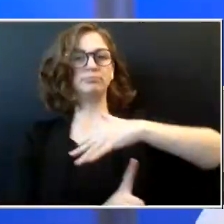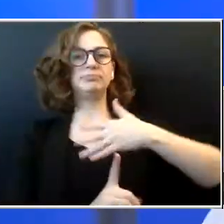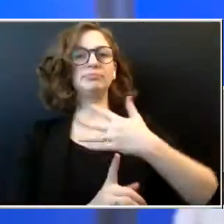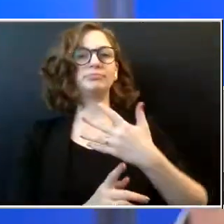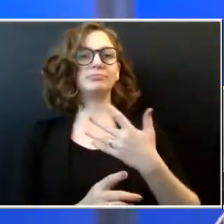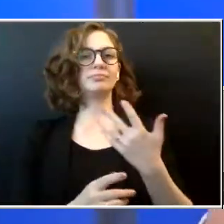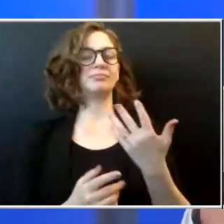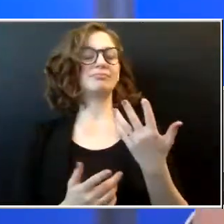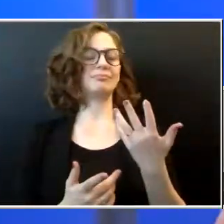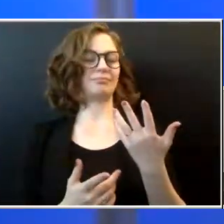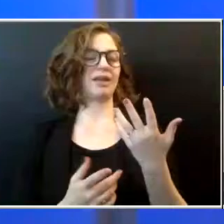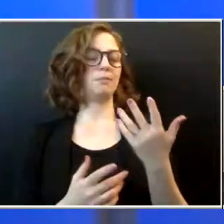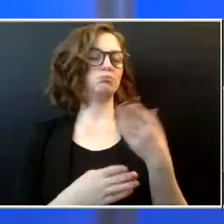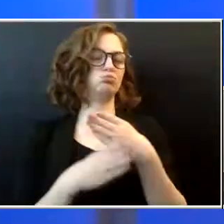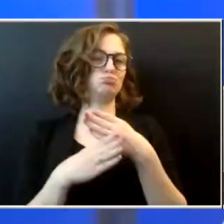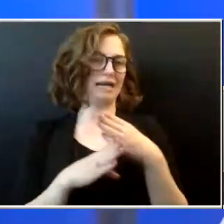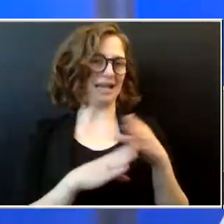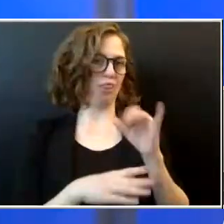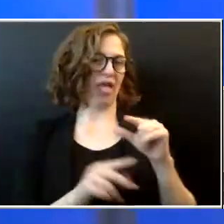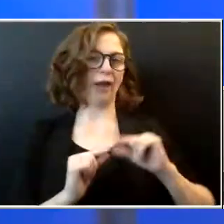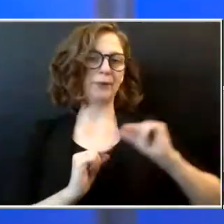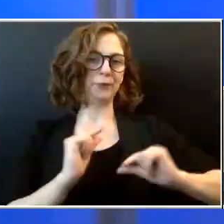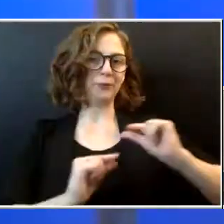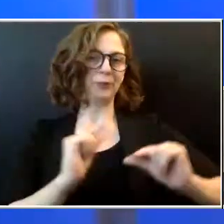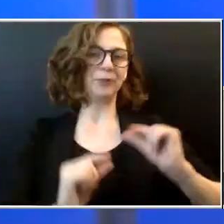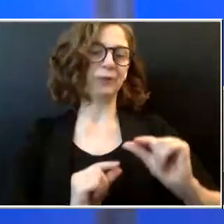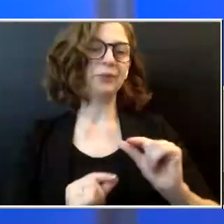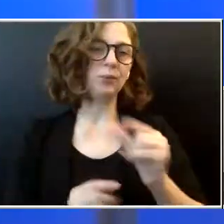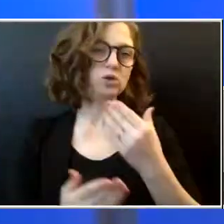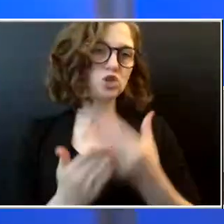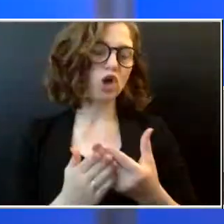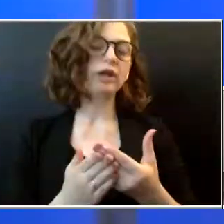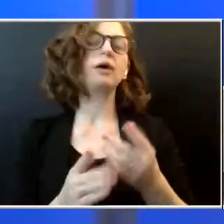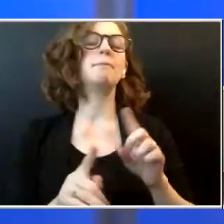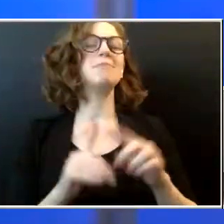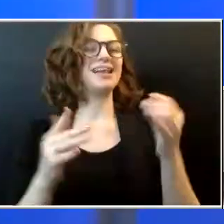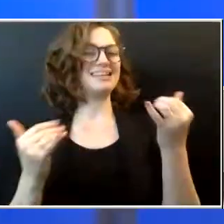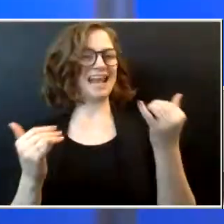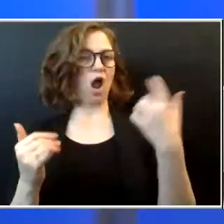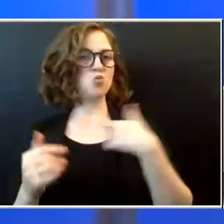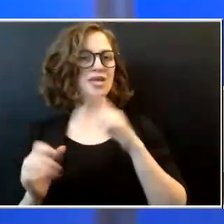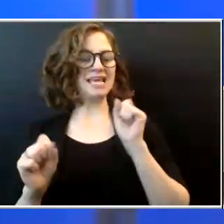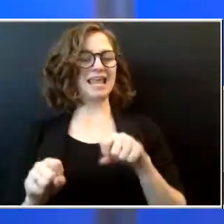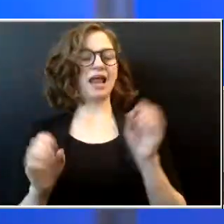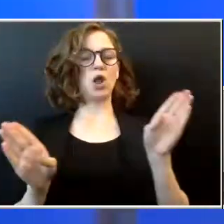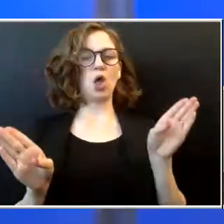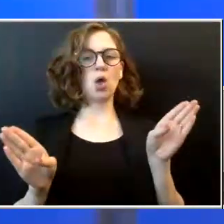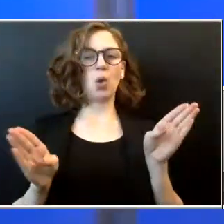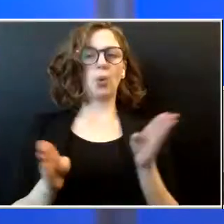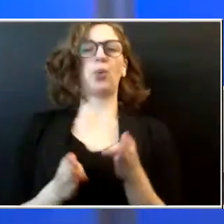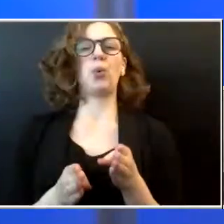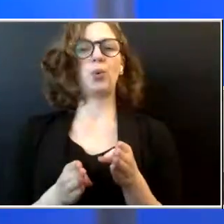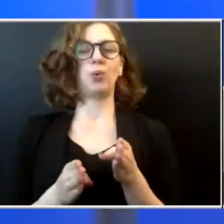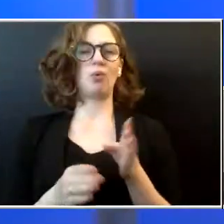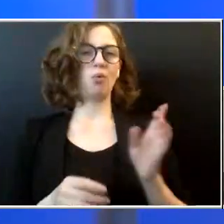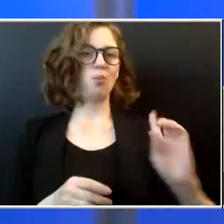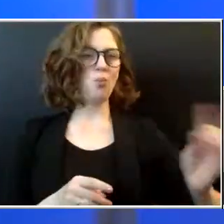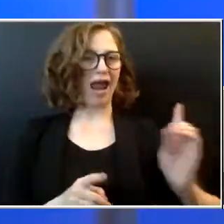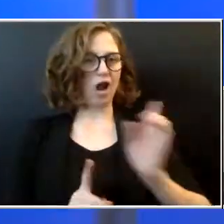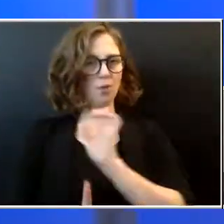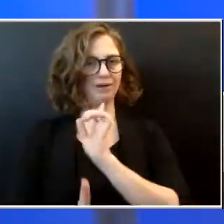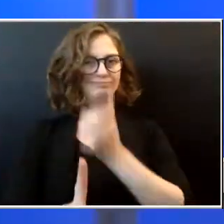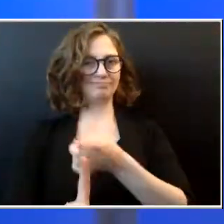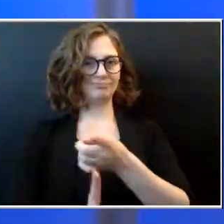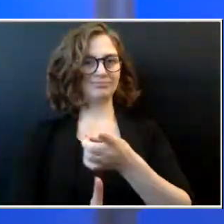but obviously our field sizes were also very large. Now we're able to keep our field sizes pretty small, and in doing so, that limits our